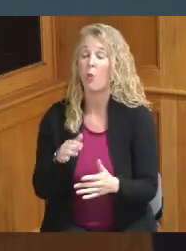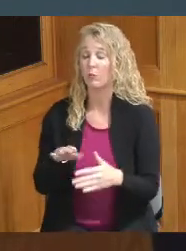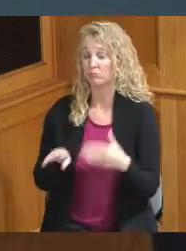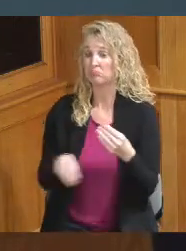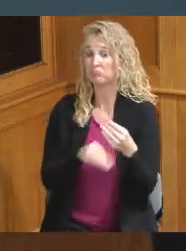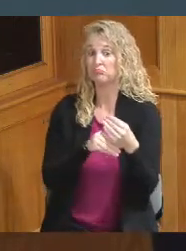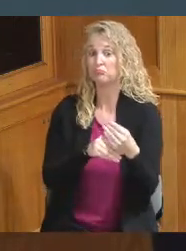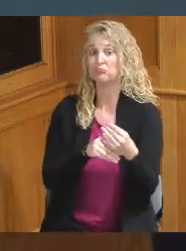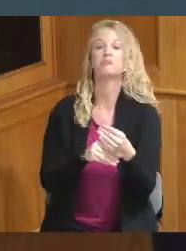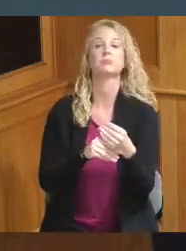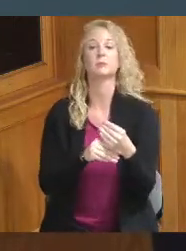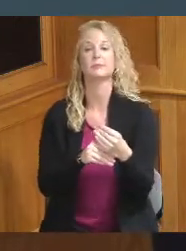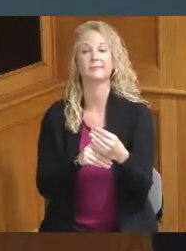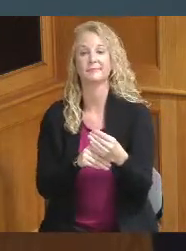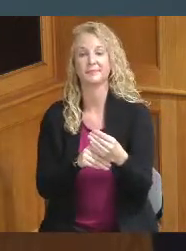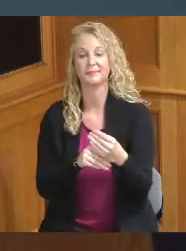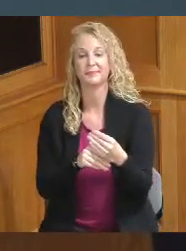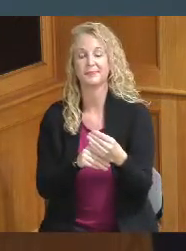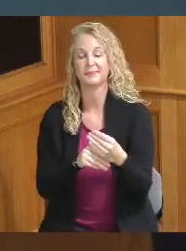that, I also